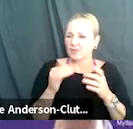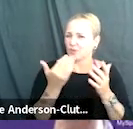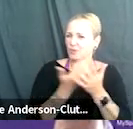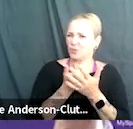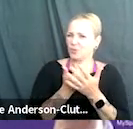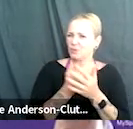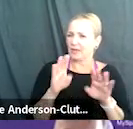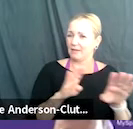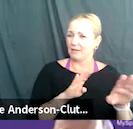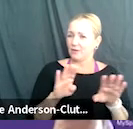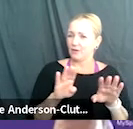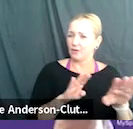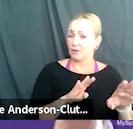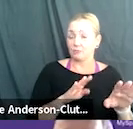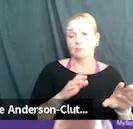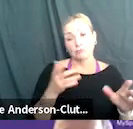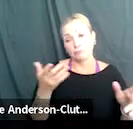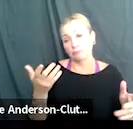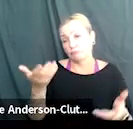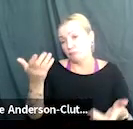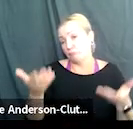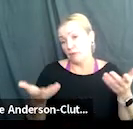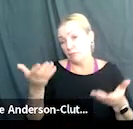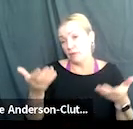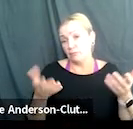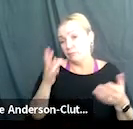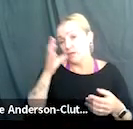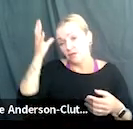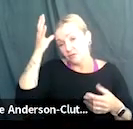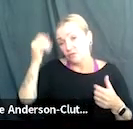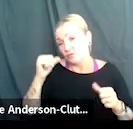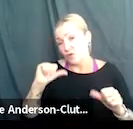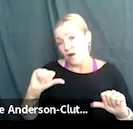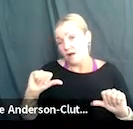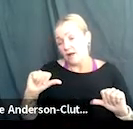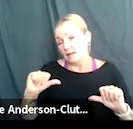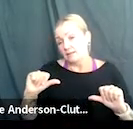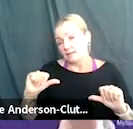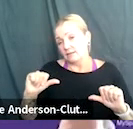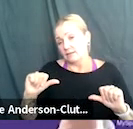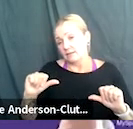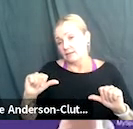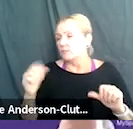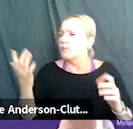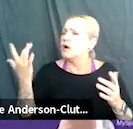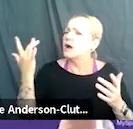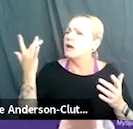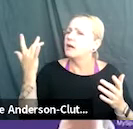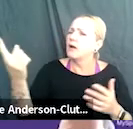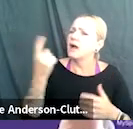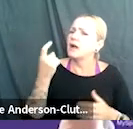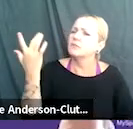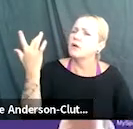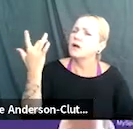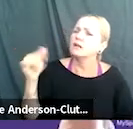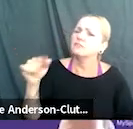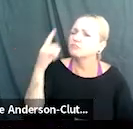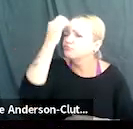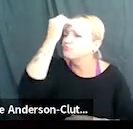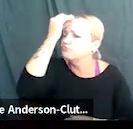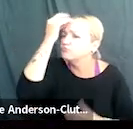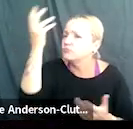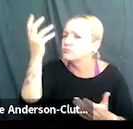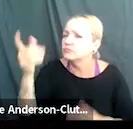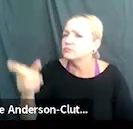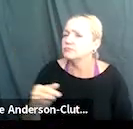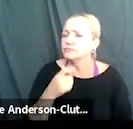would have tried that. That's a good question. I don't know the answer to it. Okay, thanks. Why do you ask? What are you thinking about? I just